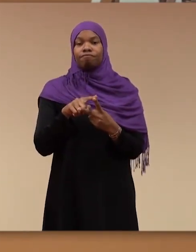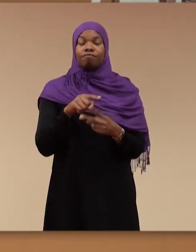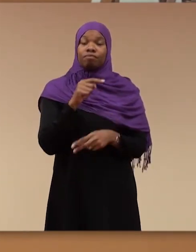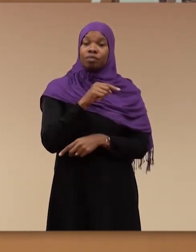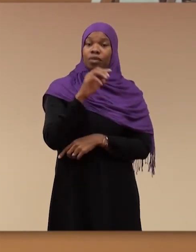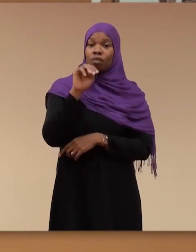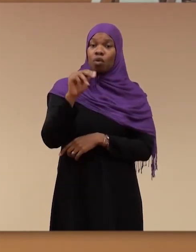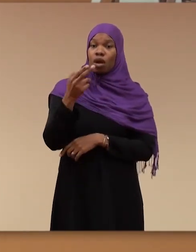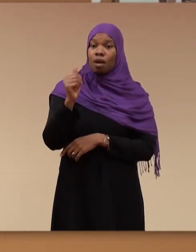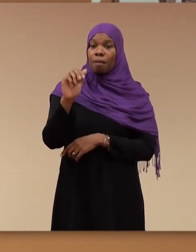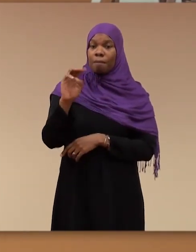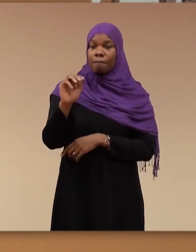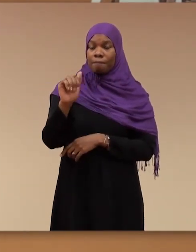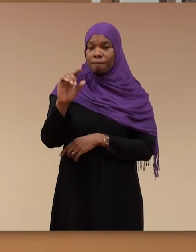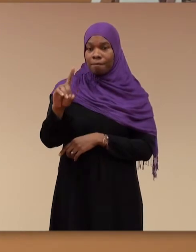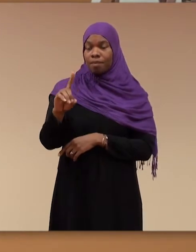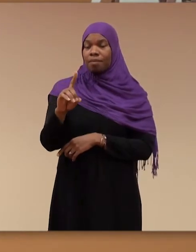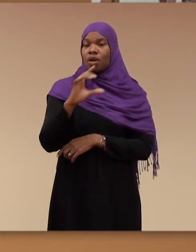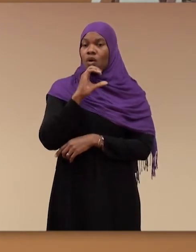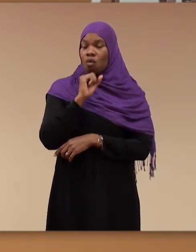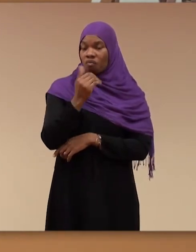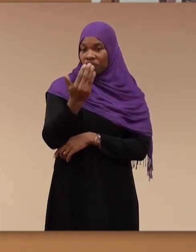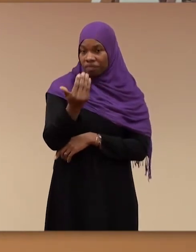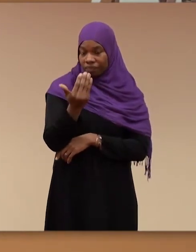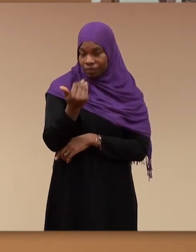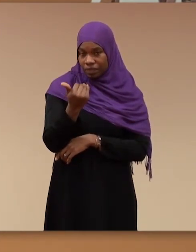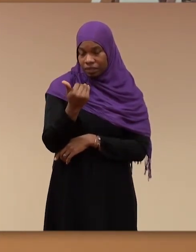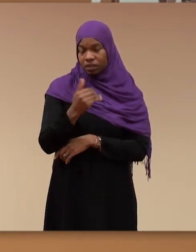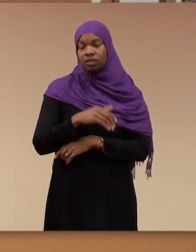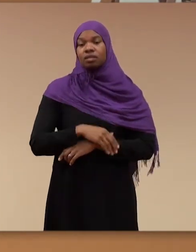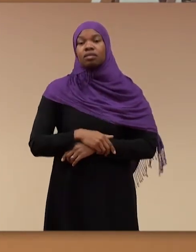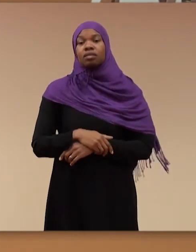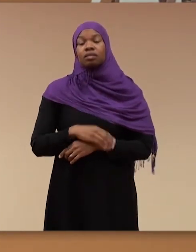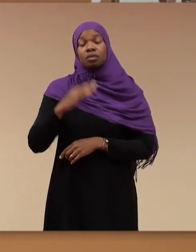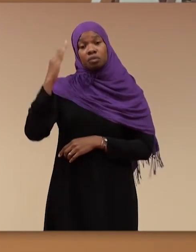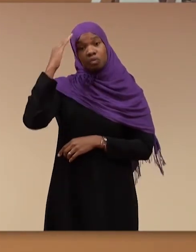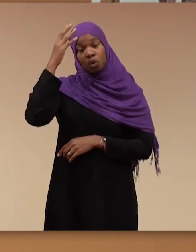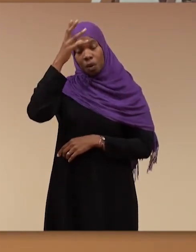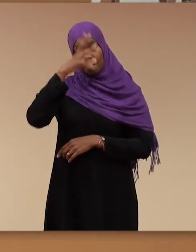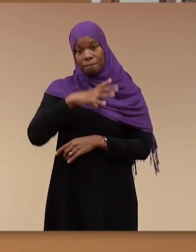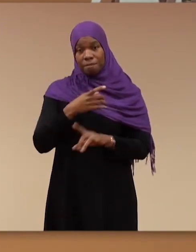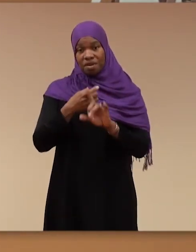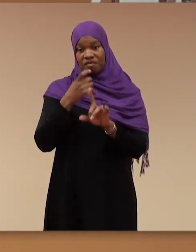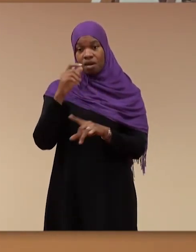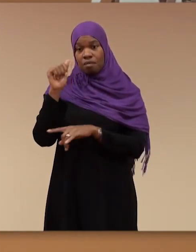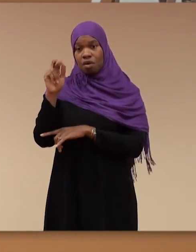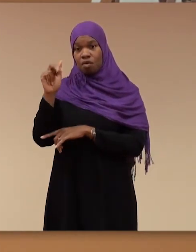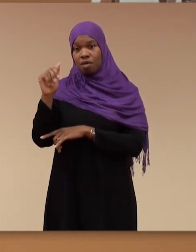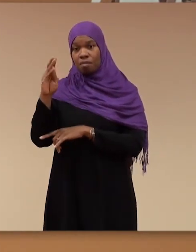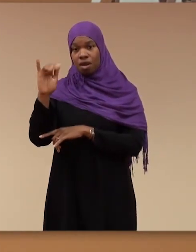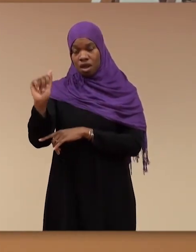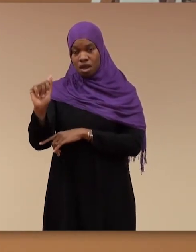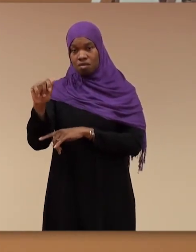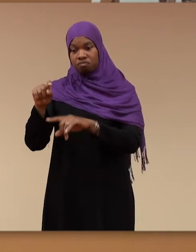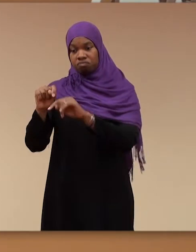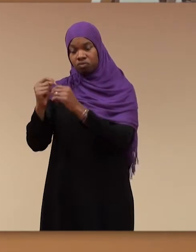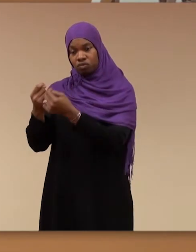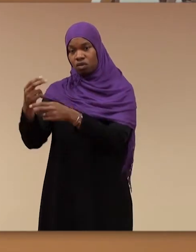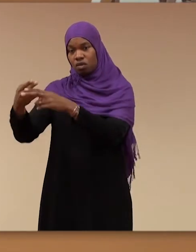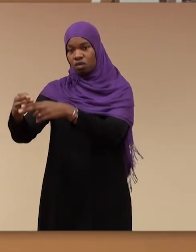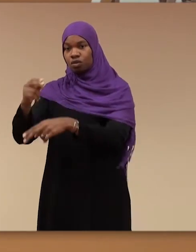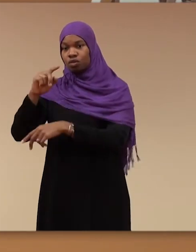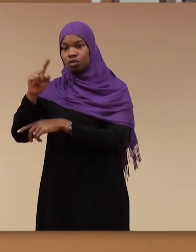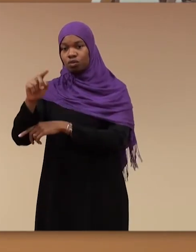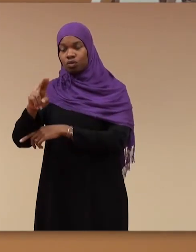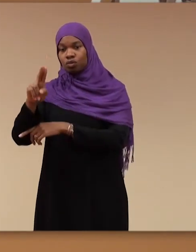age. And we know that a man from Arabia, from a tribe called Zubayd,